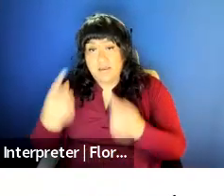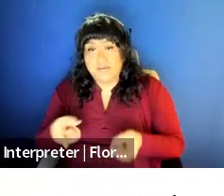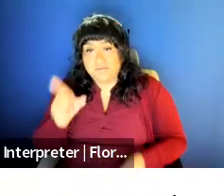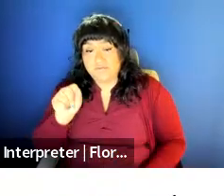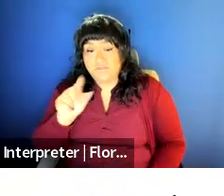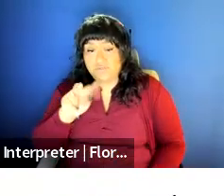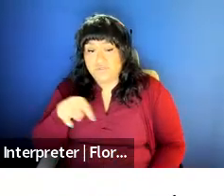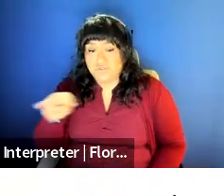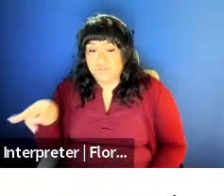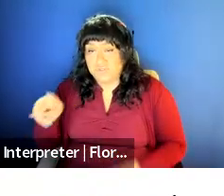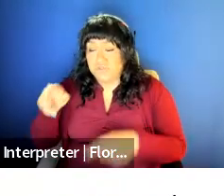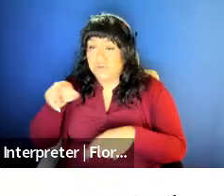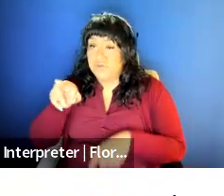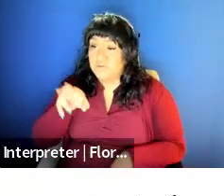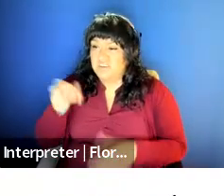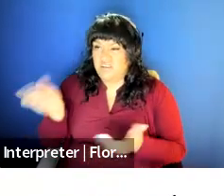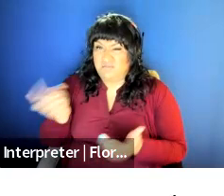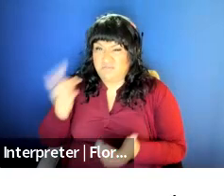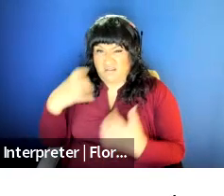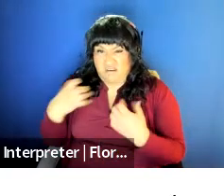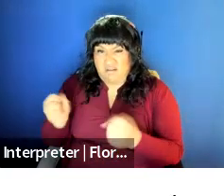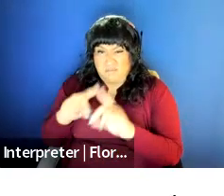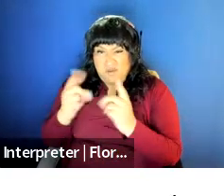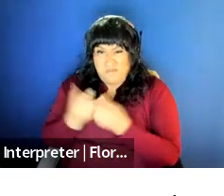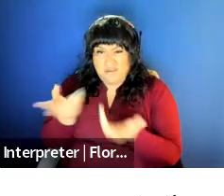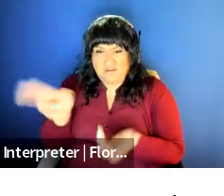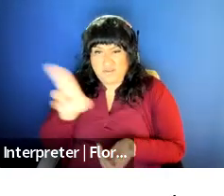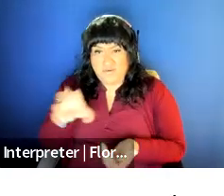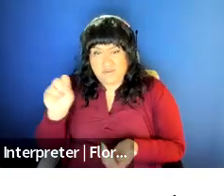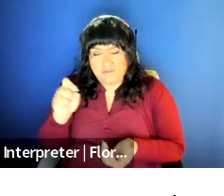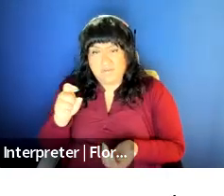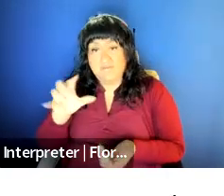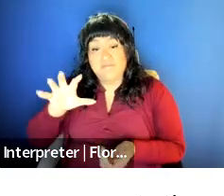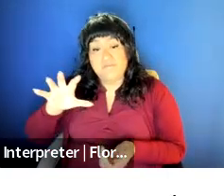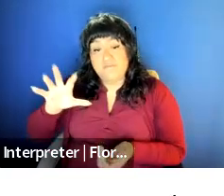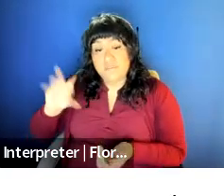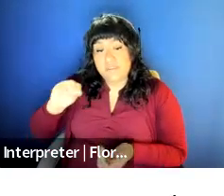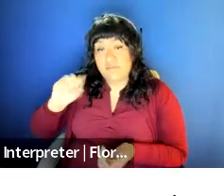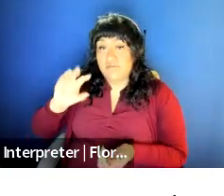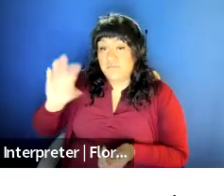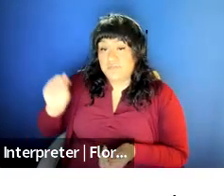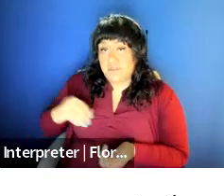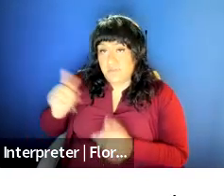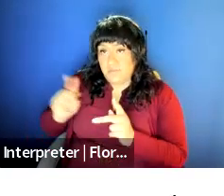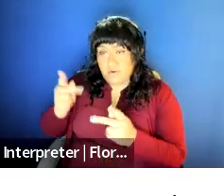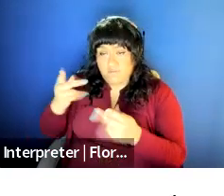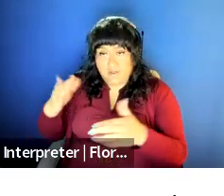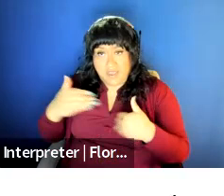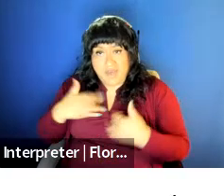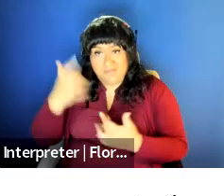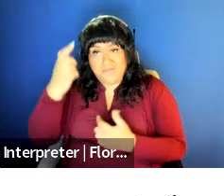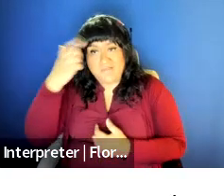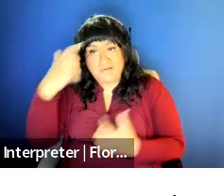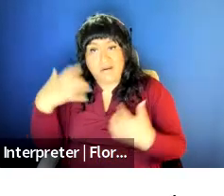in the United States, 50% of youth will have had a clinical mental disorder before the age of 18. So that alone suddenly